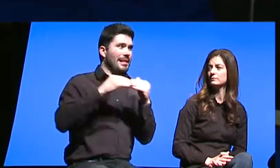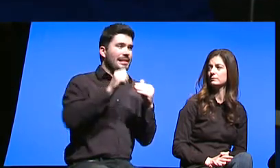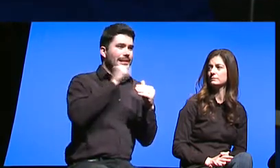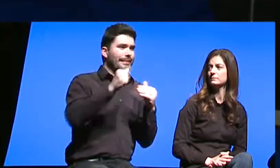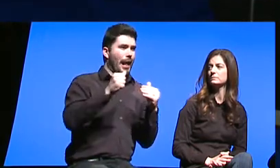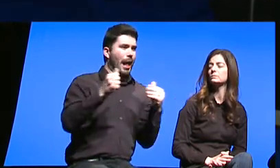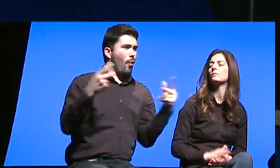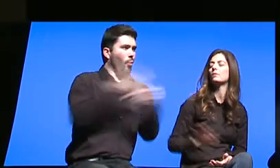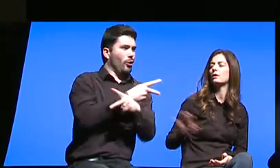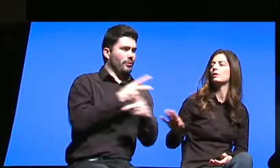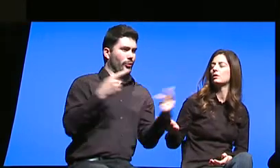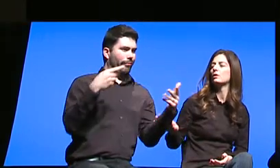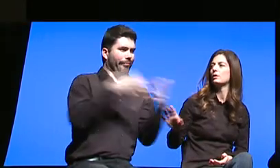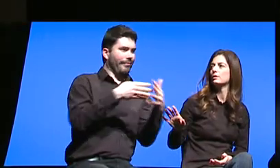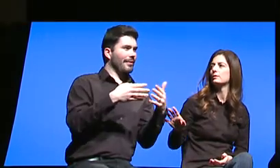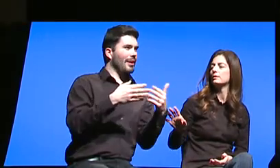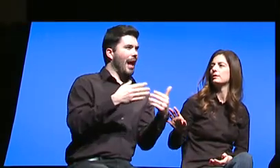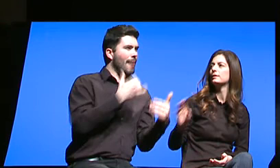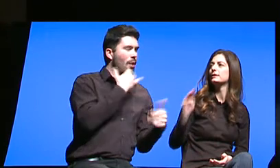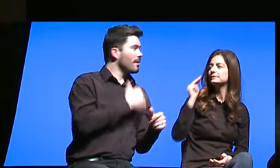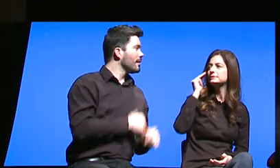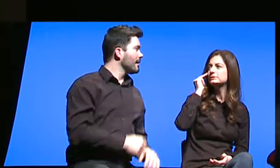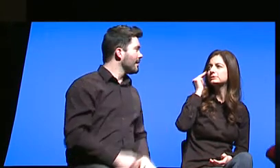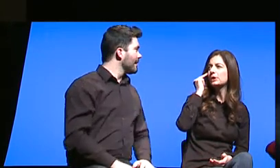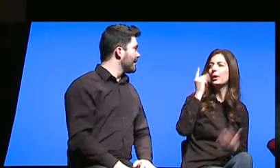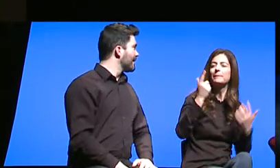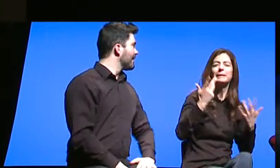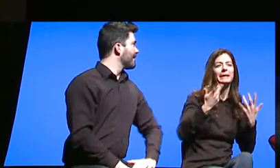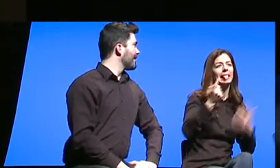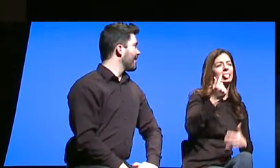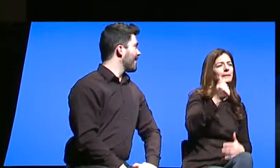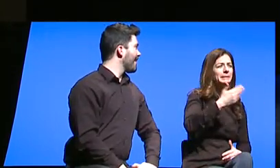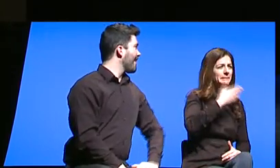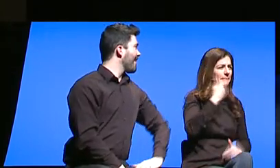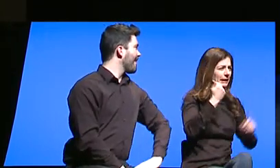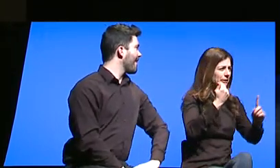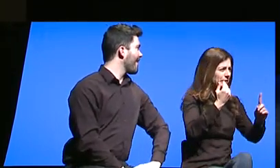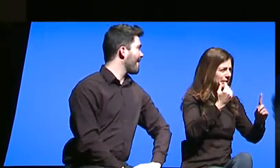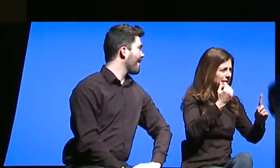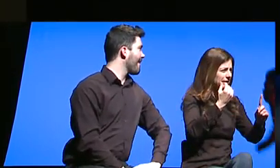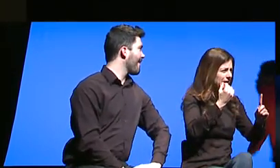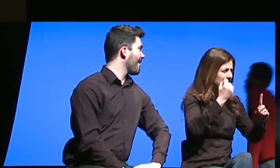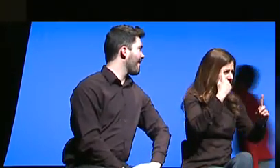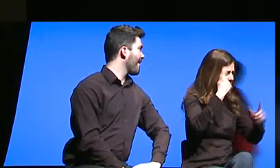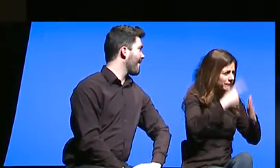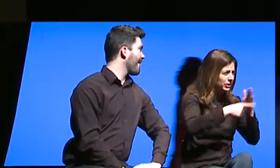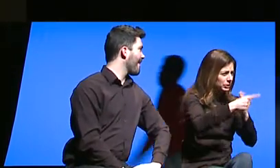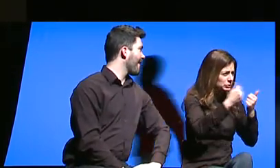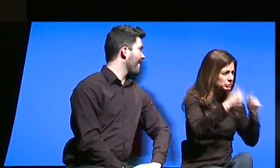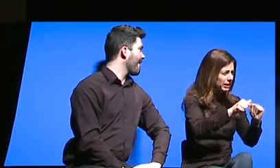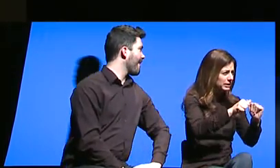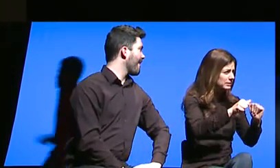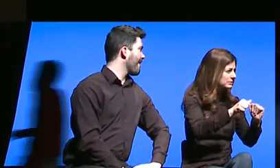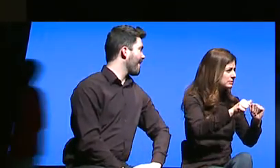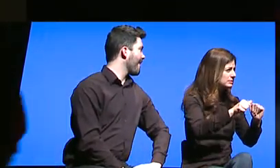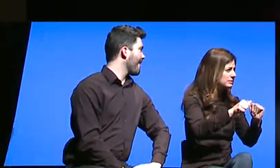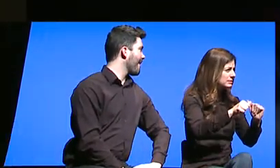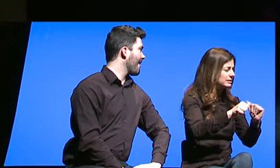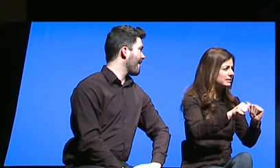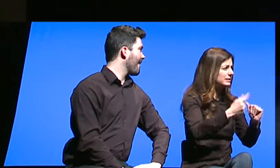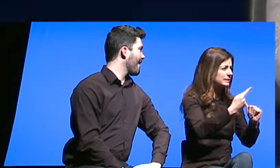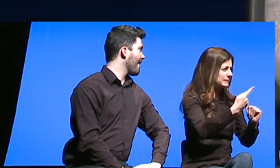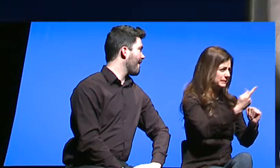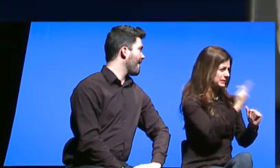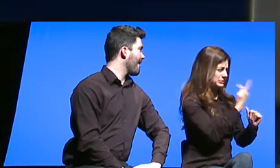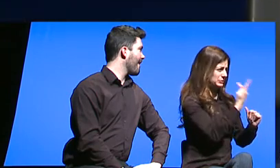So I think I have a little bit better of an idea of what you're trying to say. And I don't think you and I agree on what we call